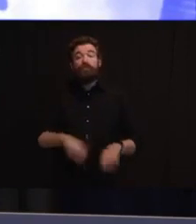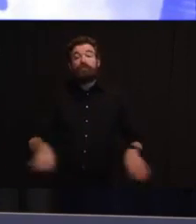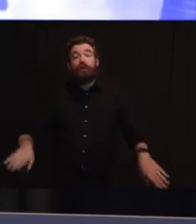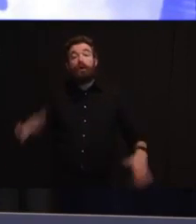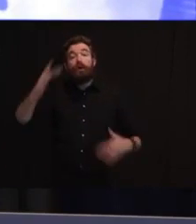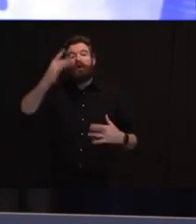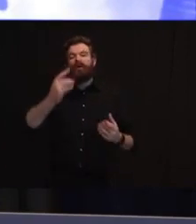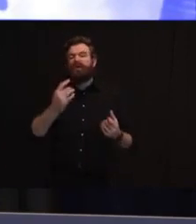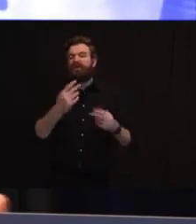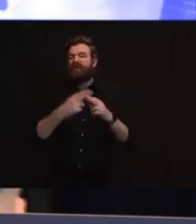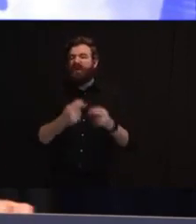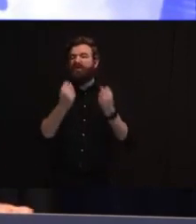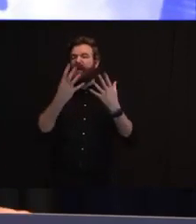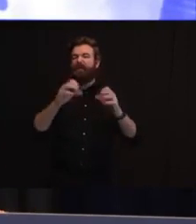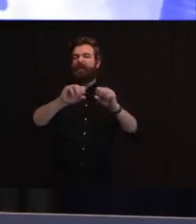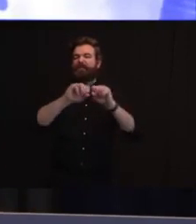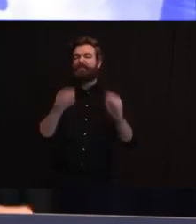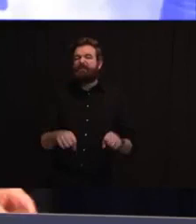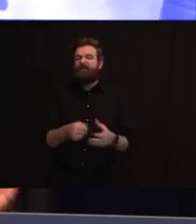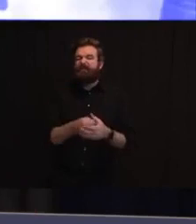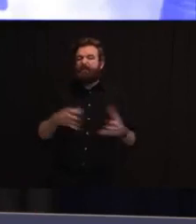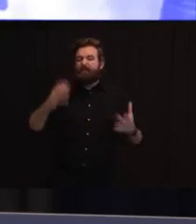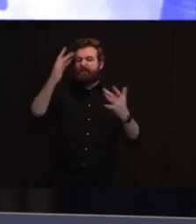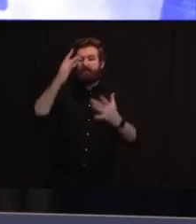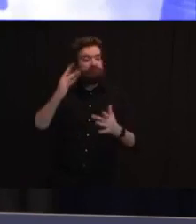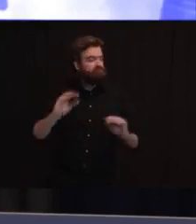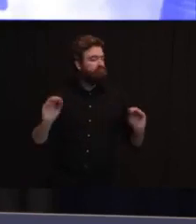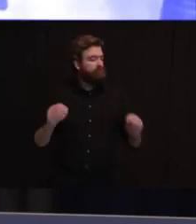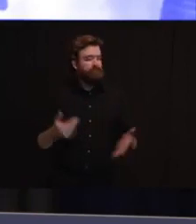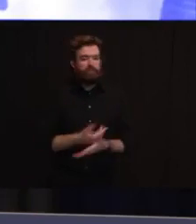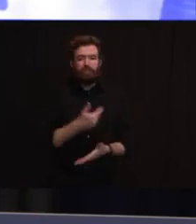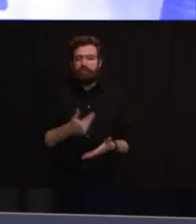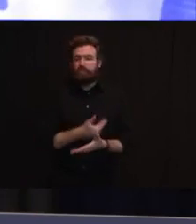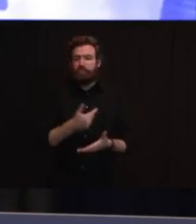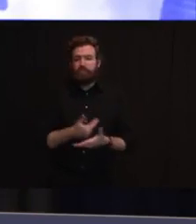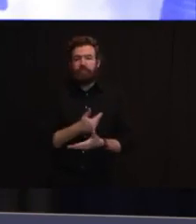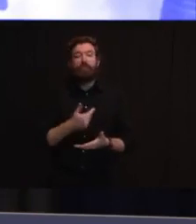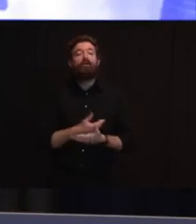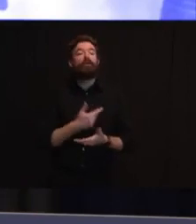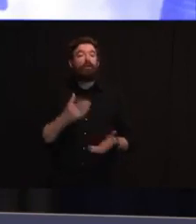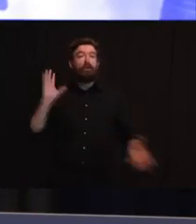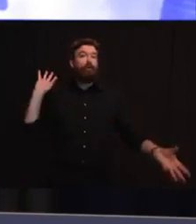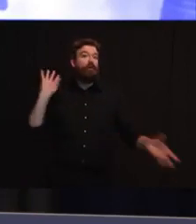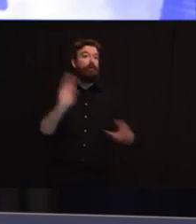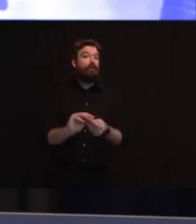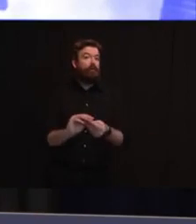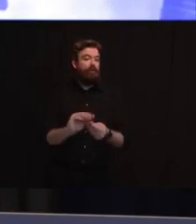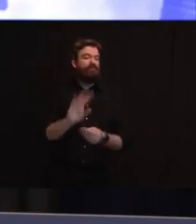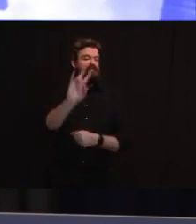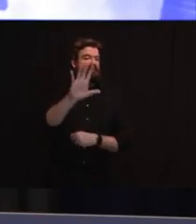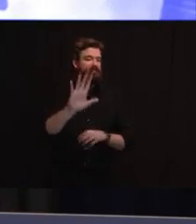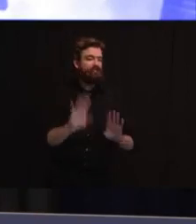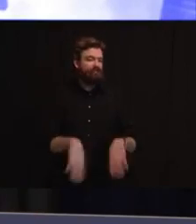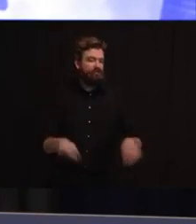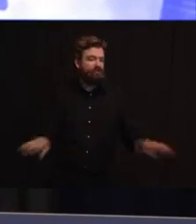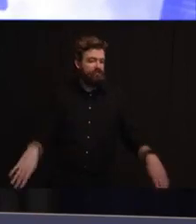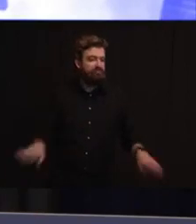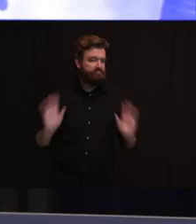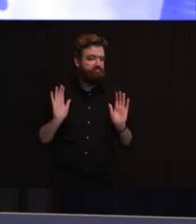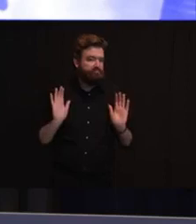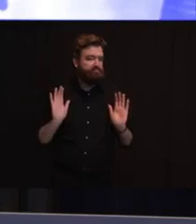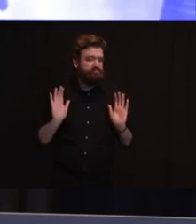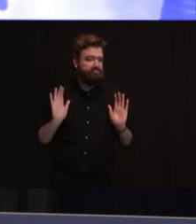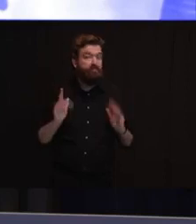children. There are a total of 75 cases in our state. At the state veterans' homes, the numbers remain the